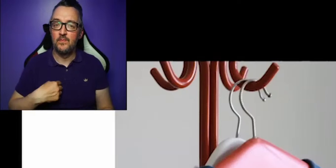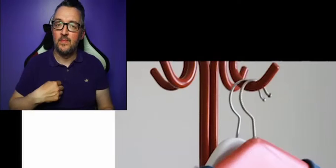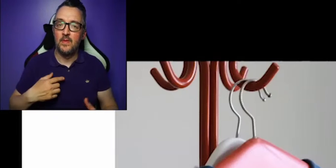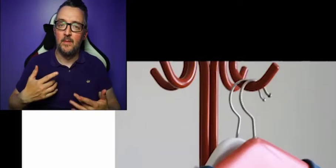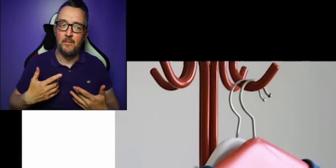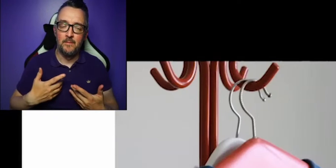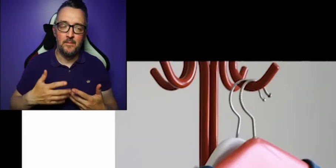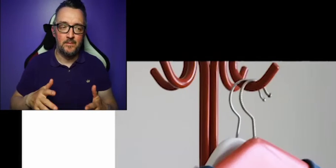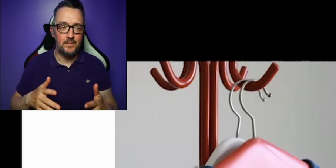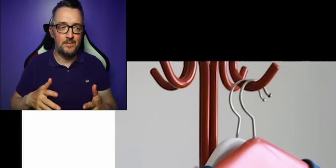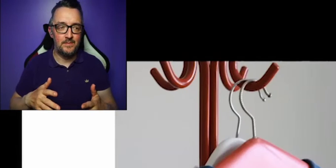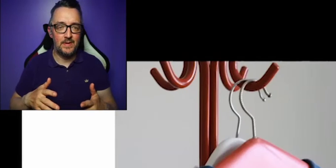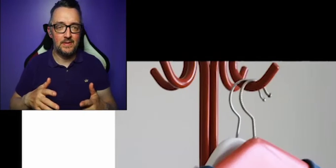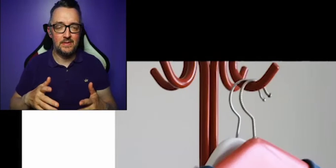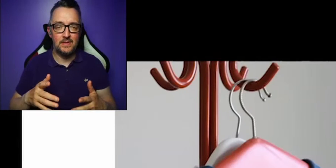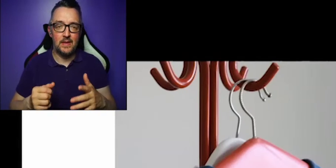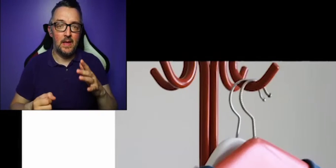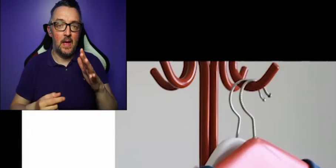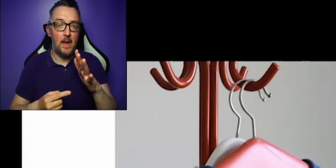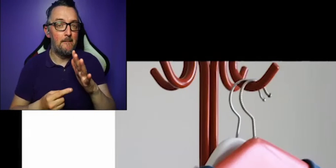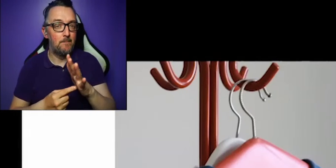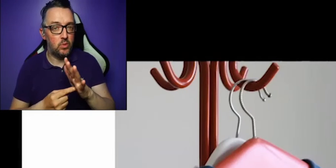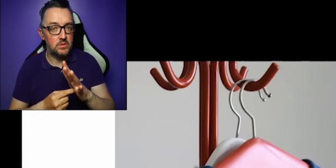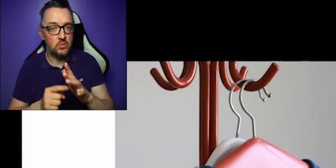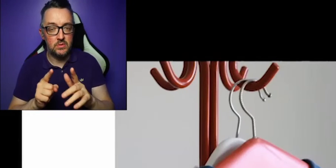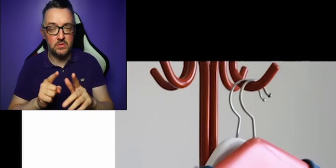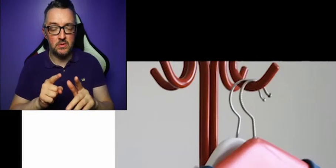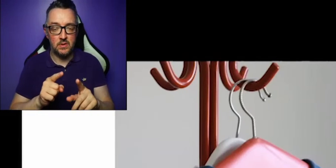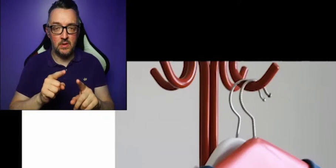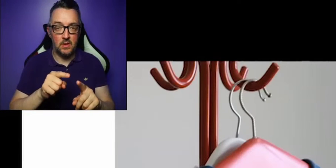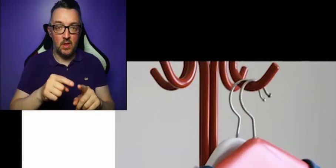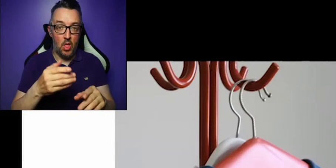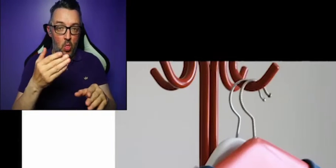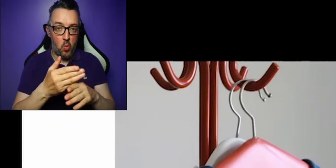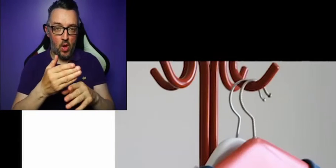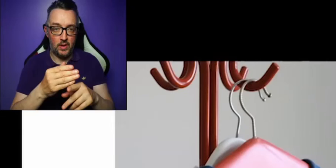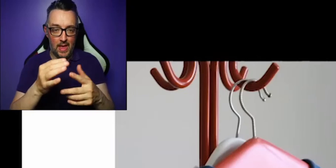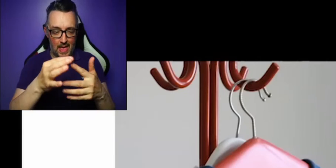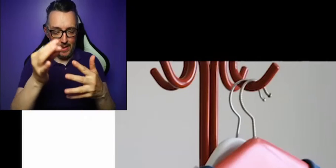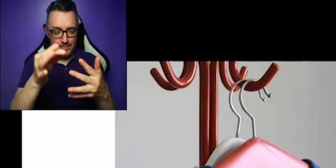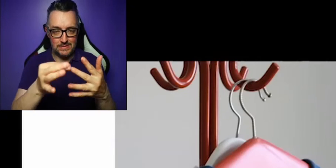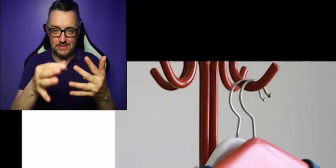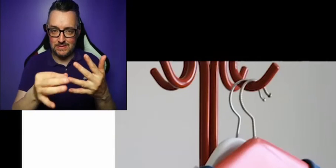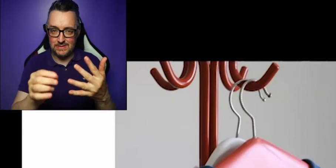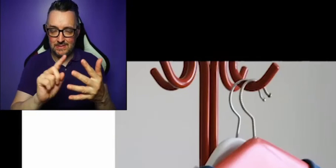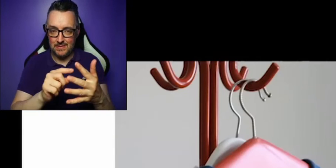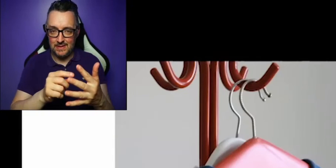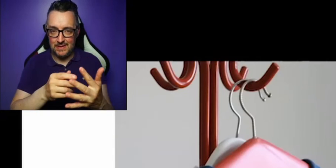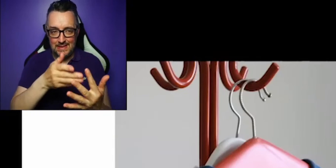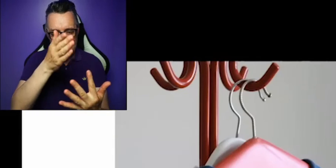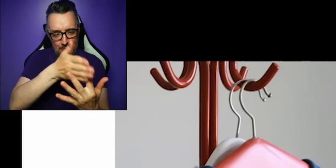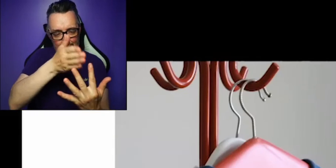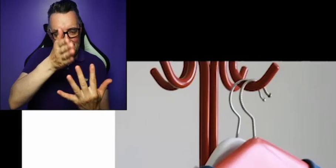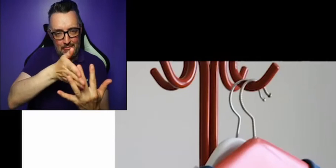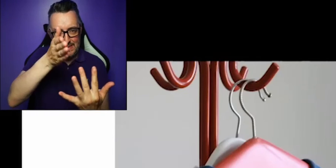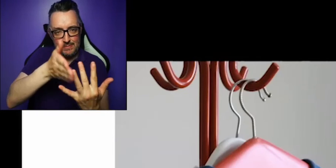it's been important to splice together a lot of the different elements of the work. Mm-hmm. So it hasn't been as full